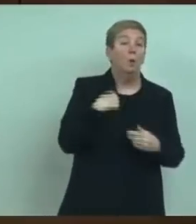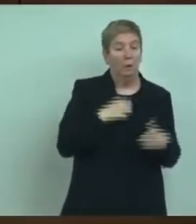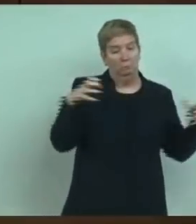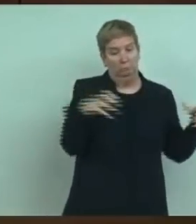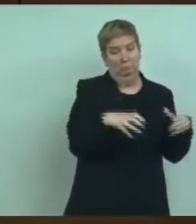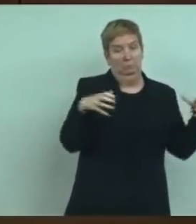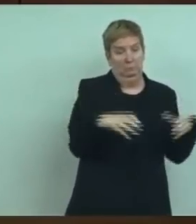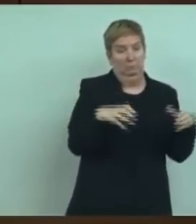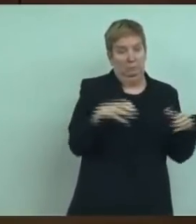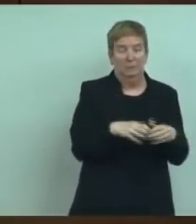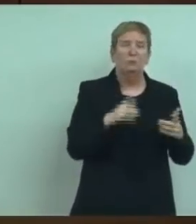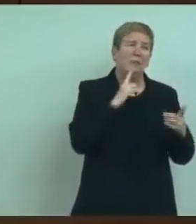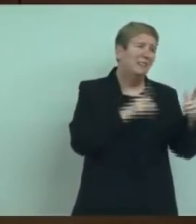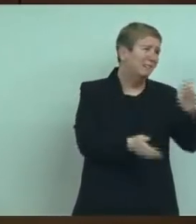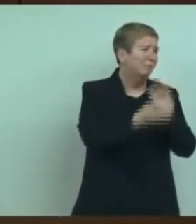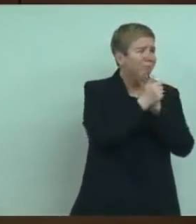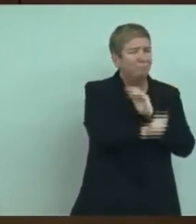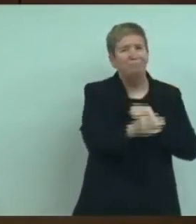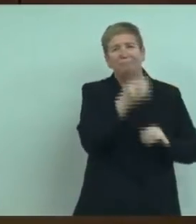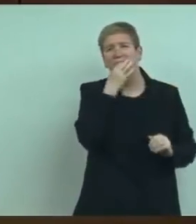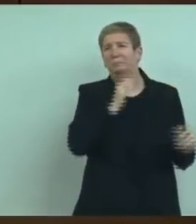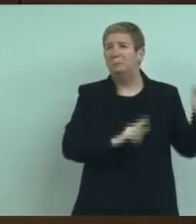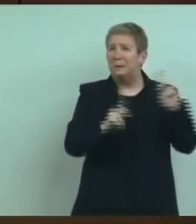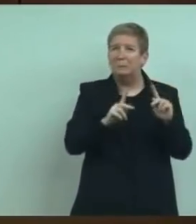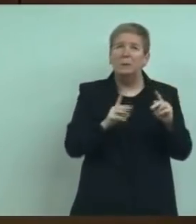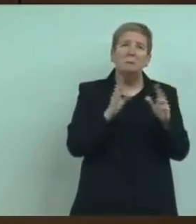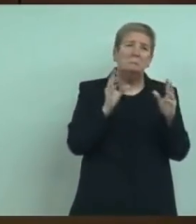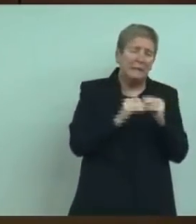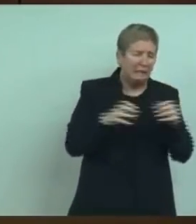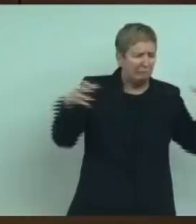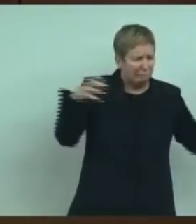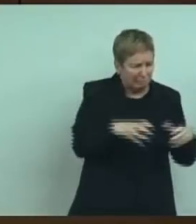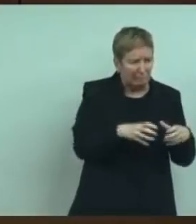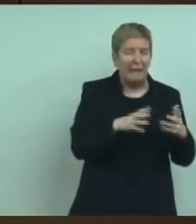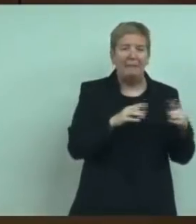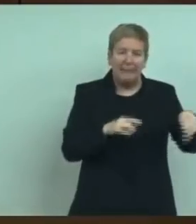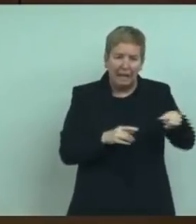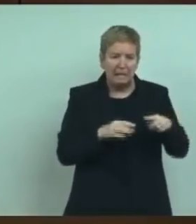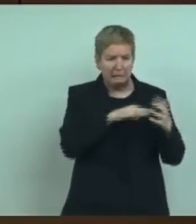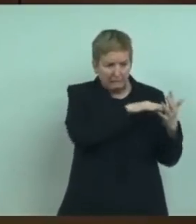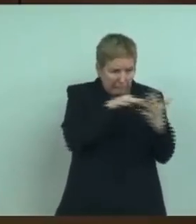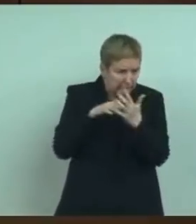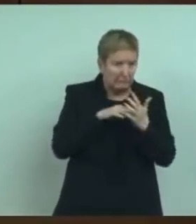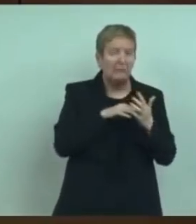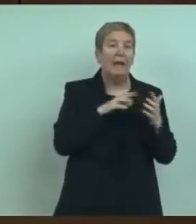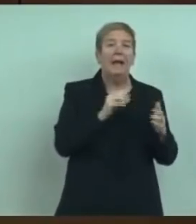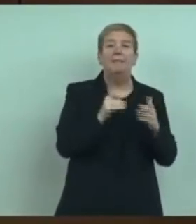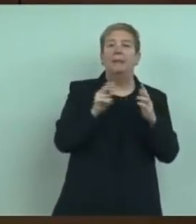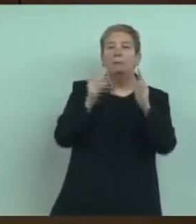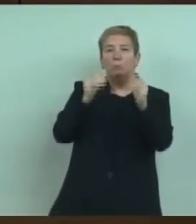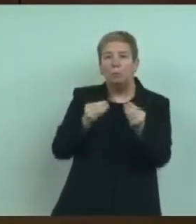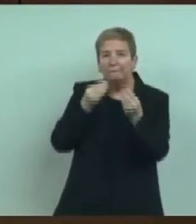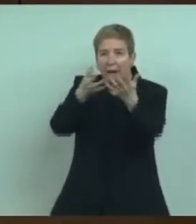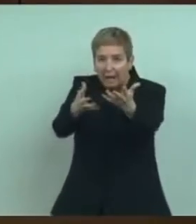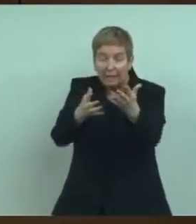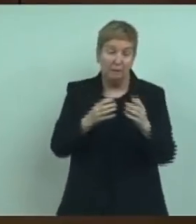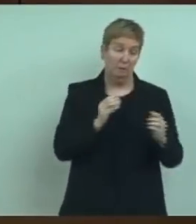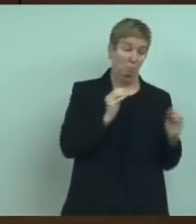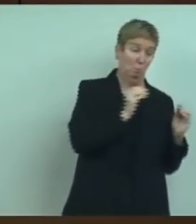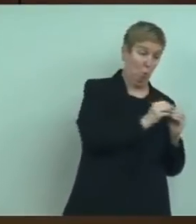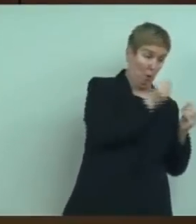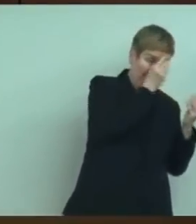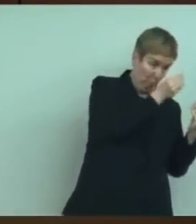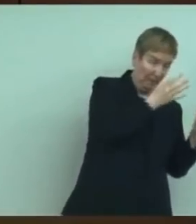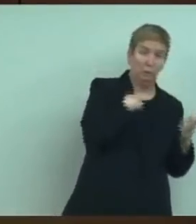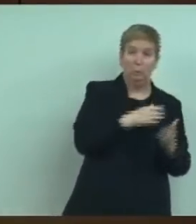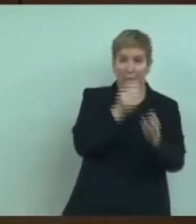incredibly talented, dedicated New Mexicans who are very clear that the more information that we provide you, the better effort we